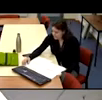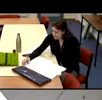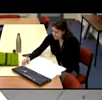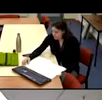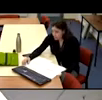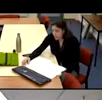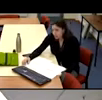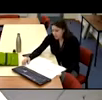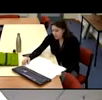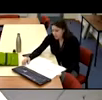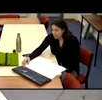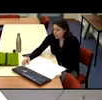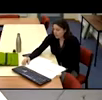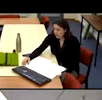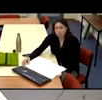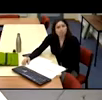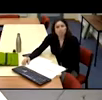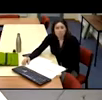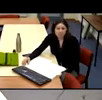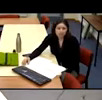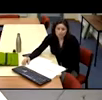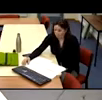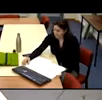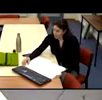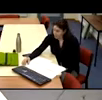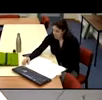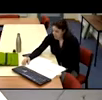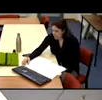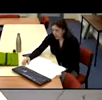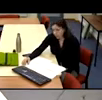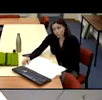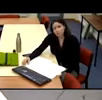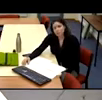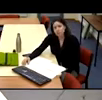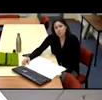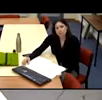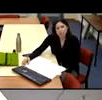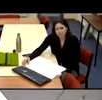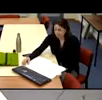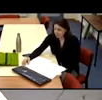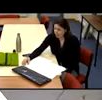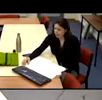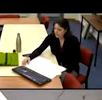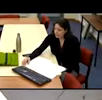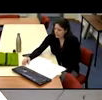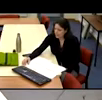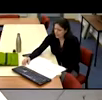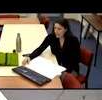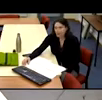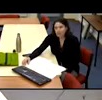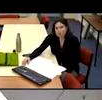place. While some people I interviewed completely rejected the refugee label, others chose to embrace their refugee